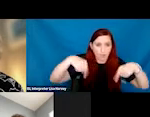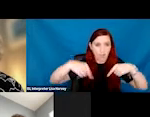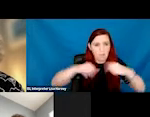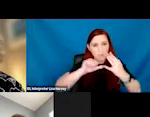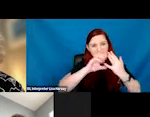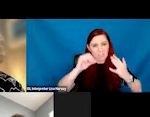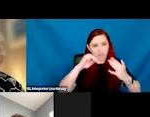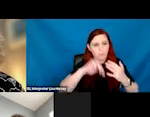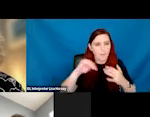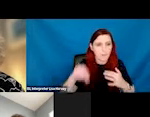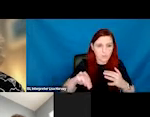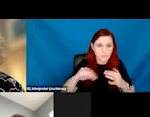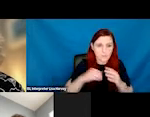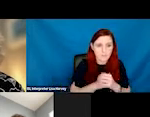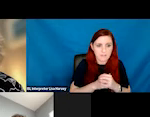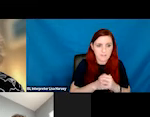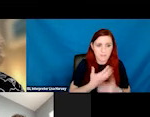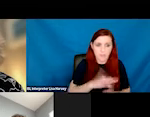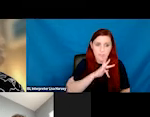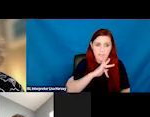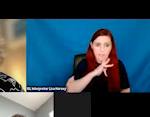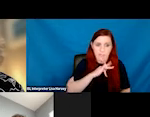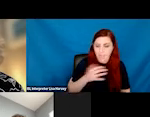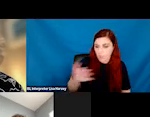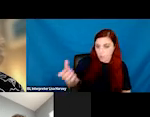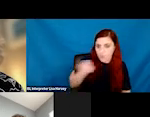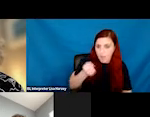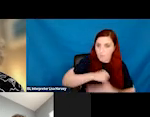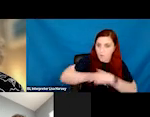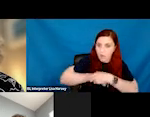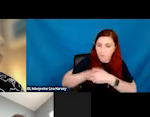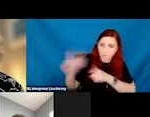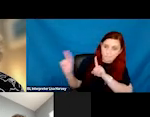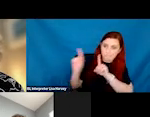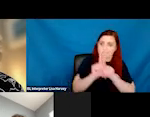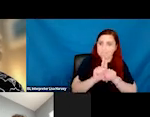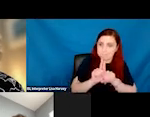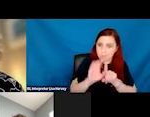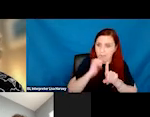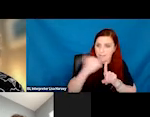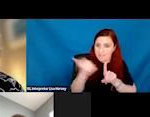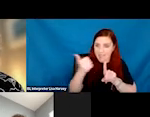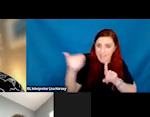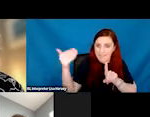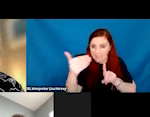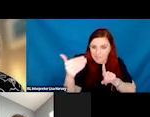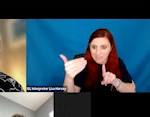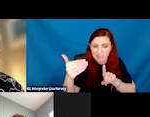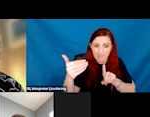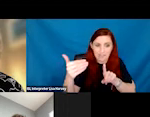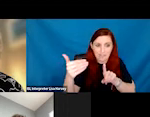roughly. And I had to grab her arm to stop her walking into the projecting sign, which was projecting